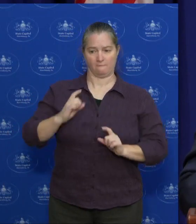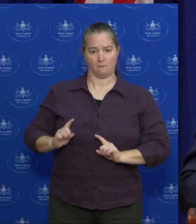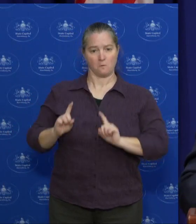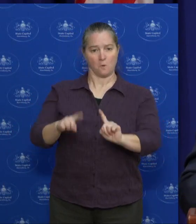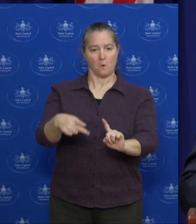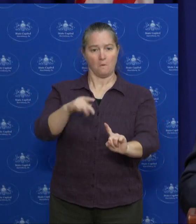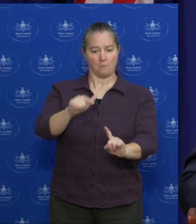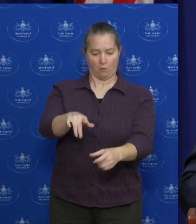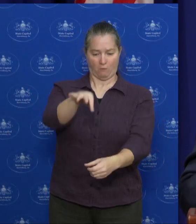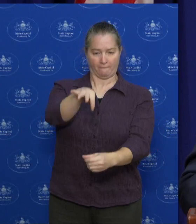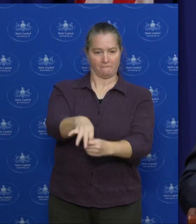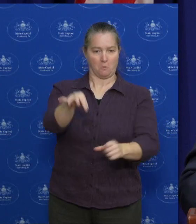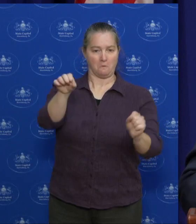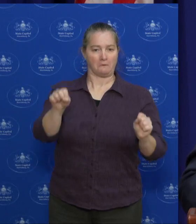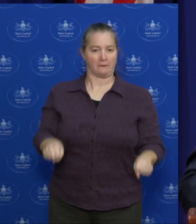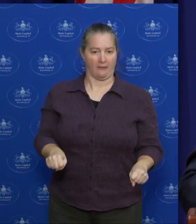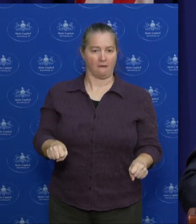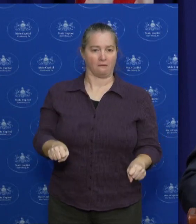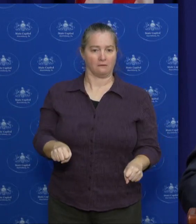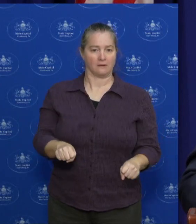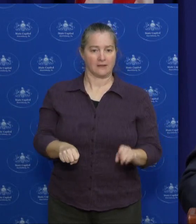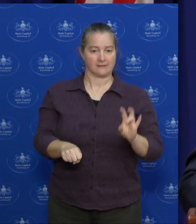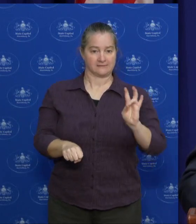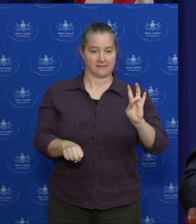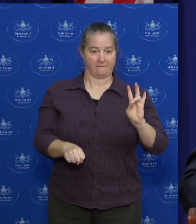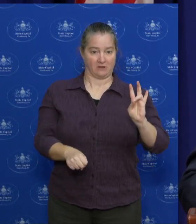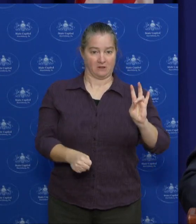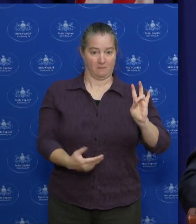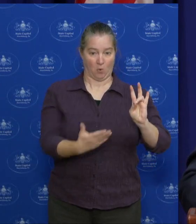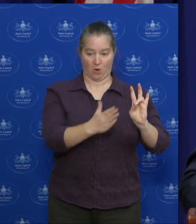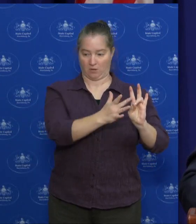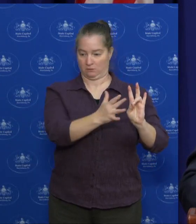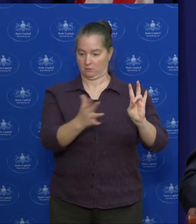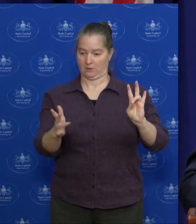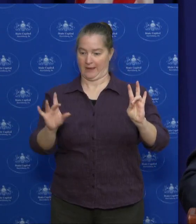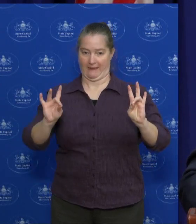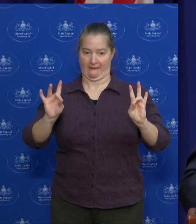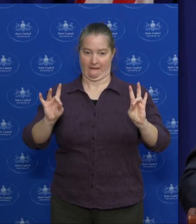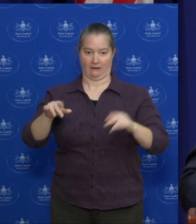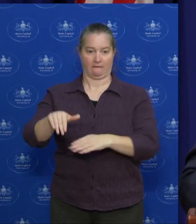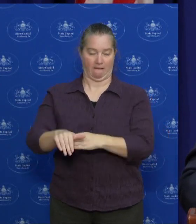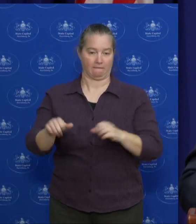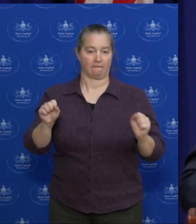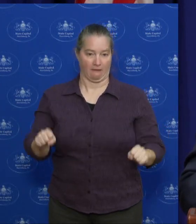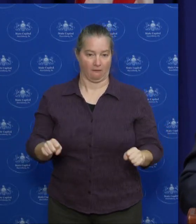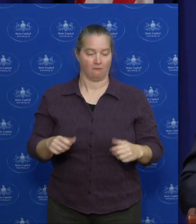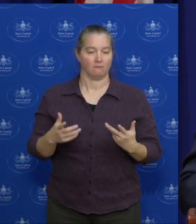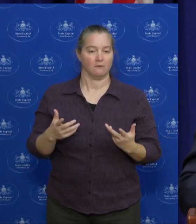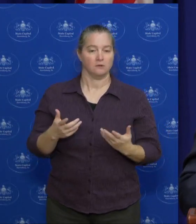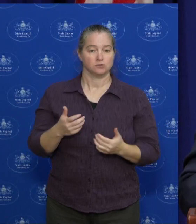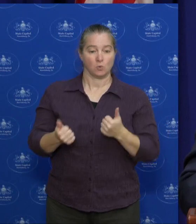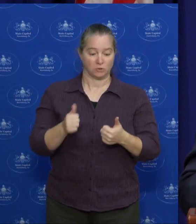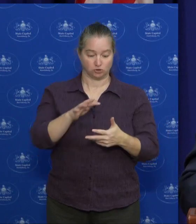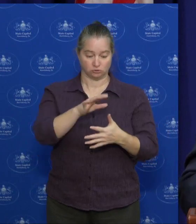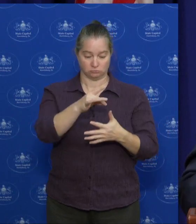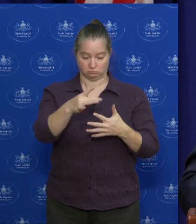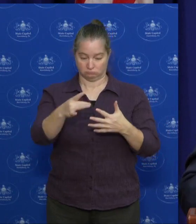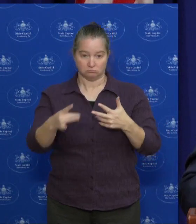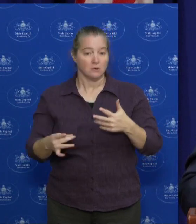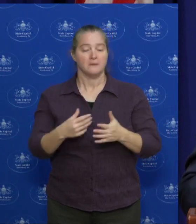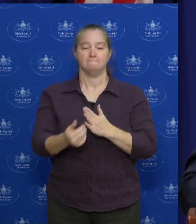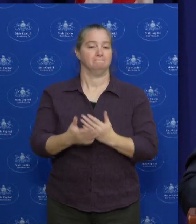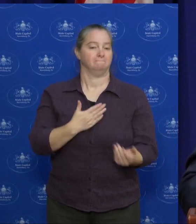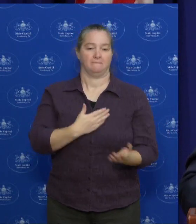polls on Election Day from 7 a.m. until 8 p.m. Whichever option you choose, make